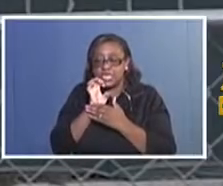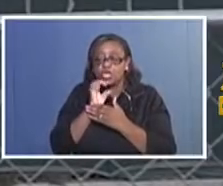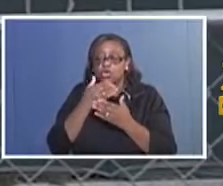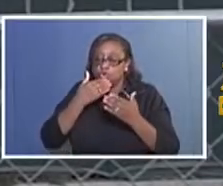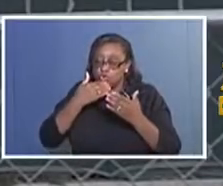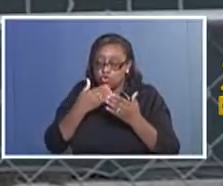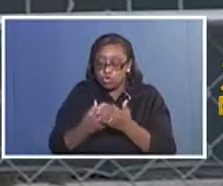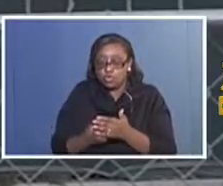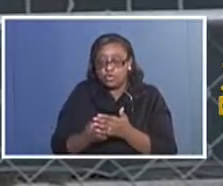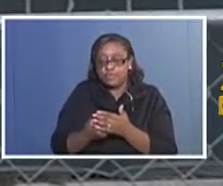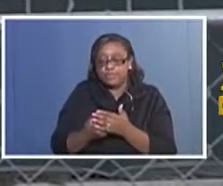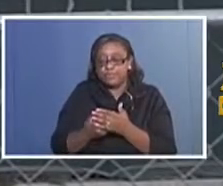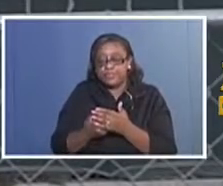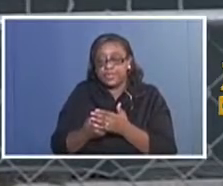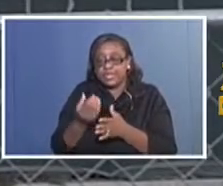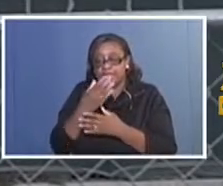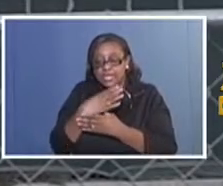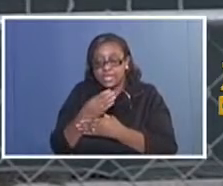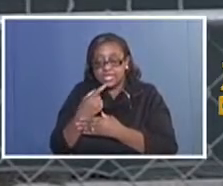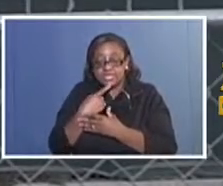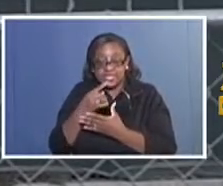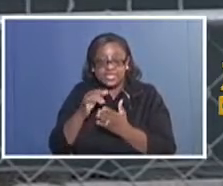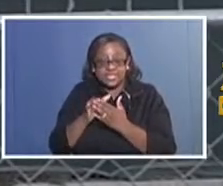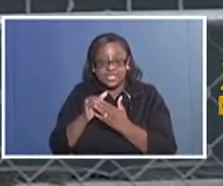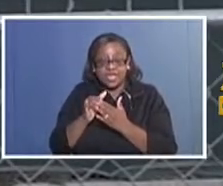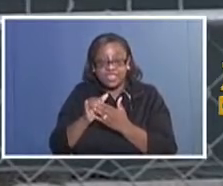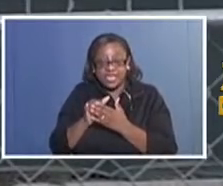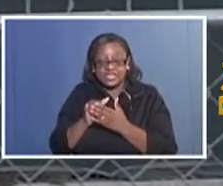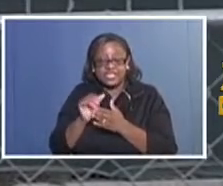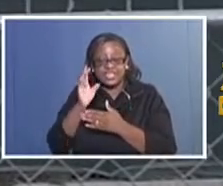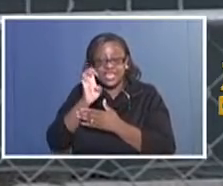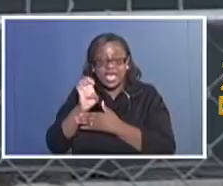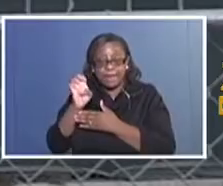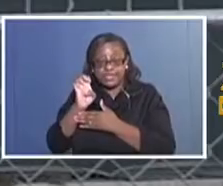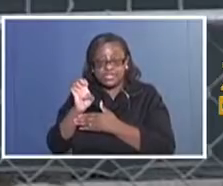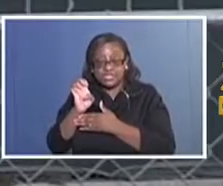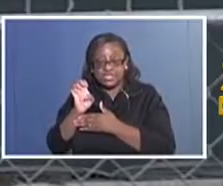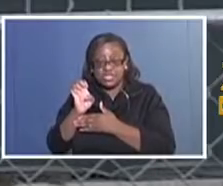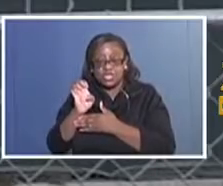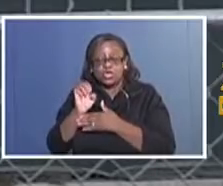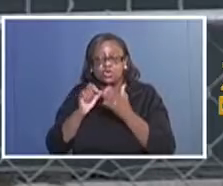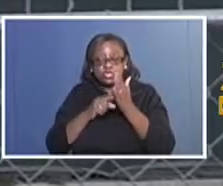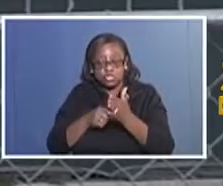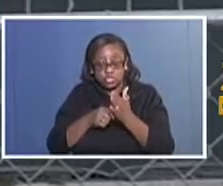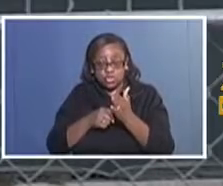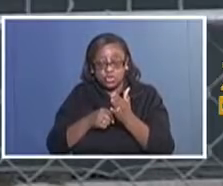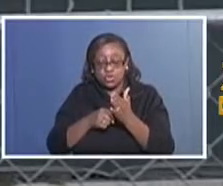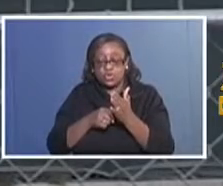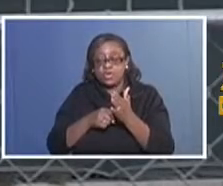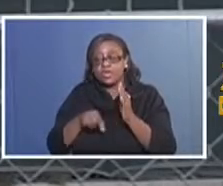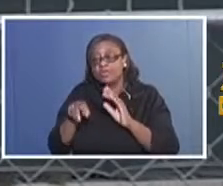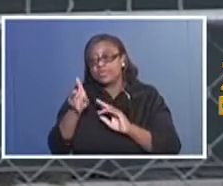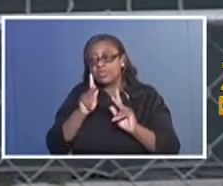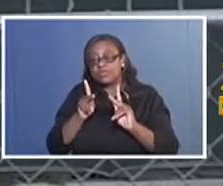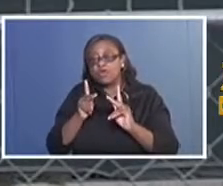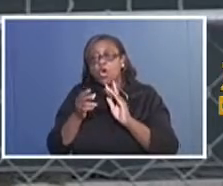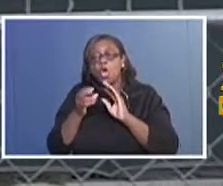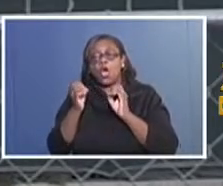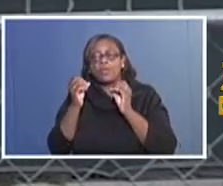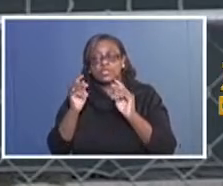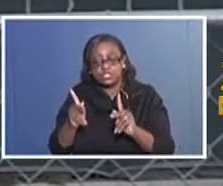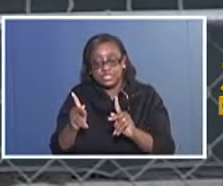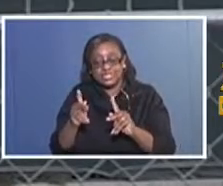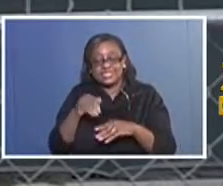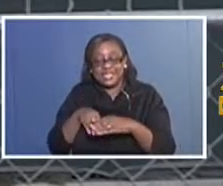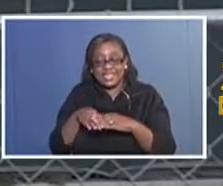State Department standards. Sagemphis also predicts the embassy will create a market for other economic spin-off opportunities in the